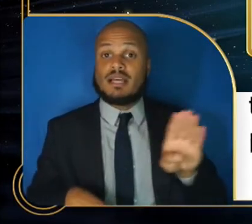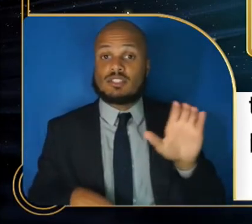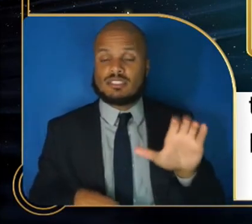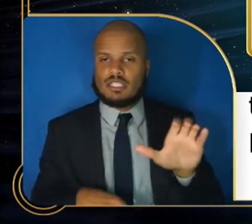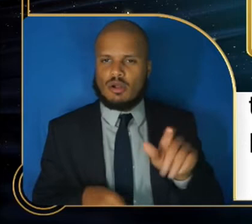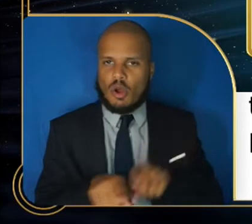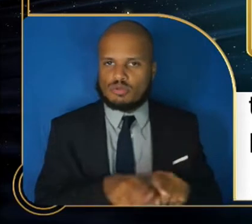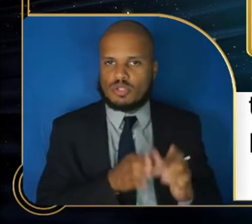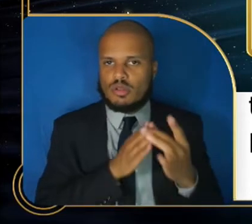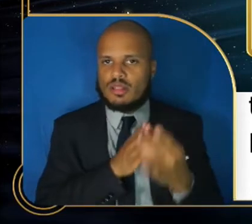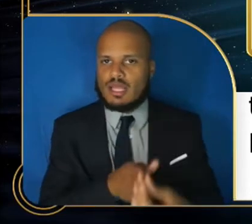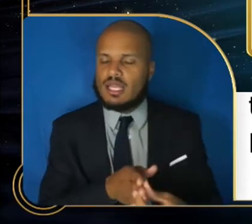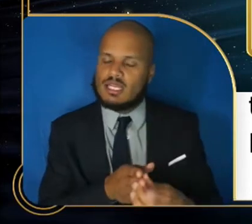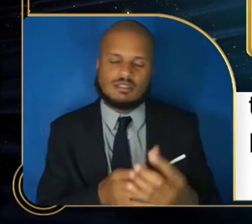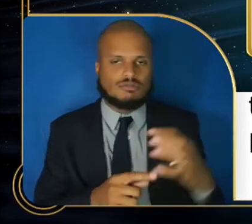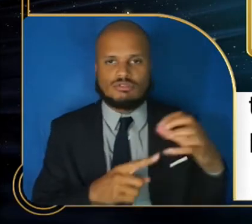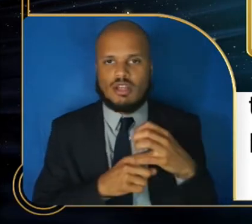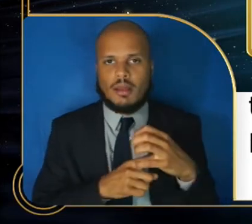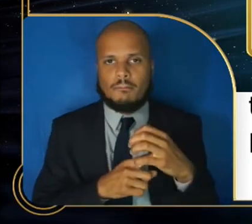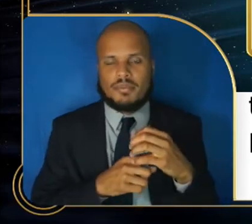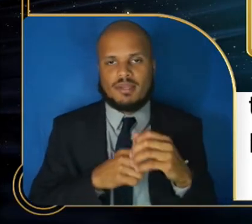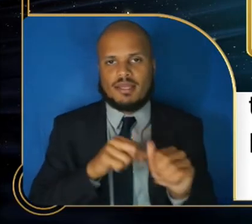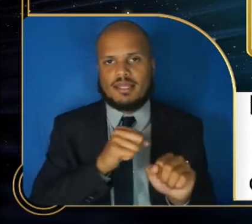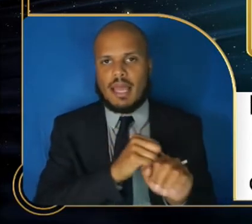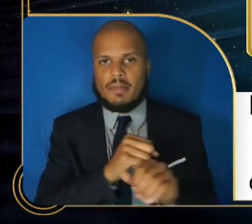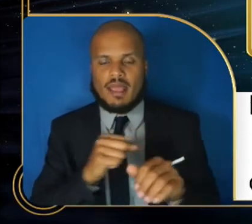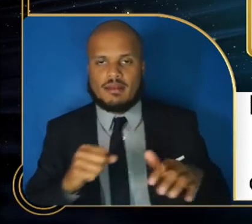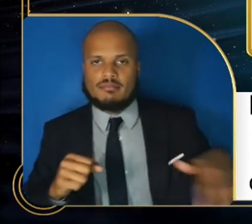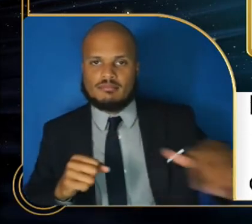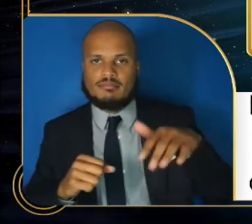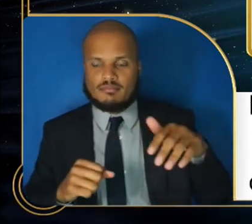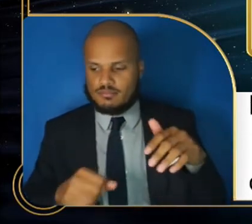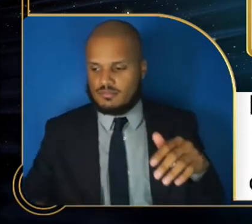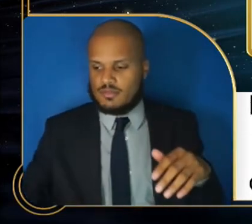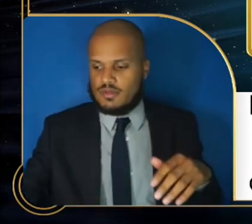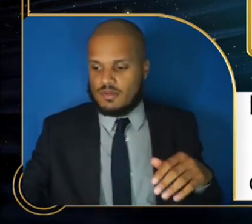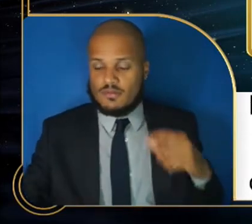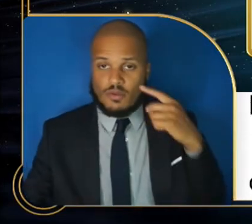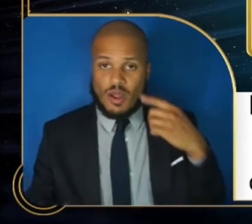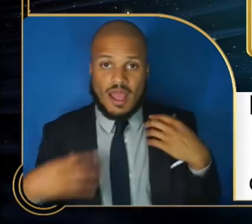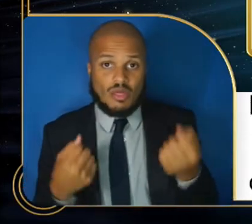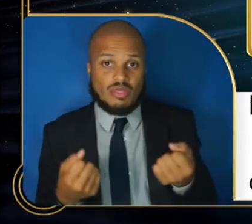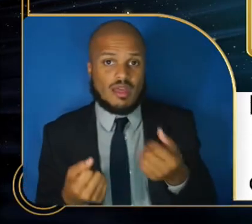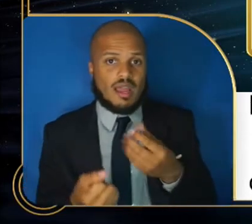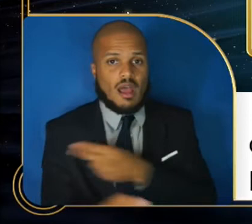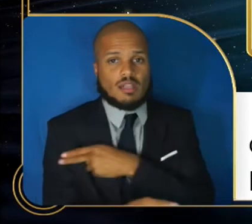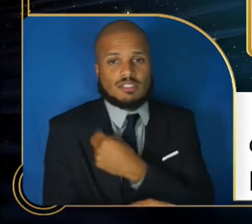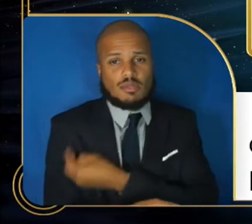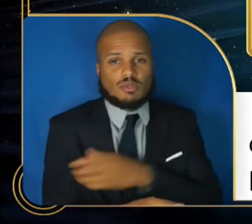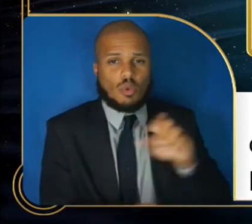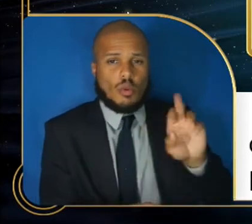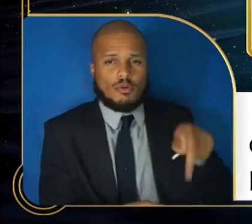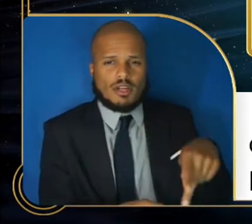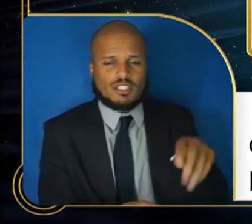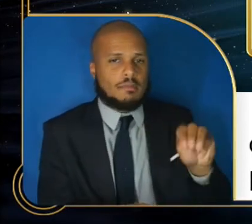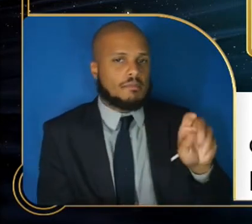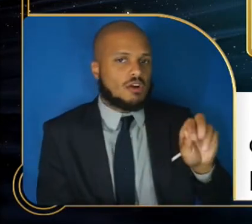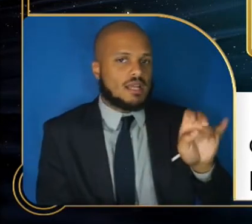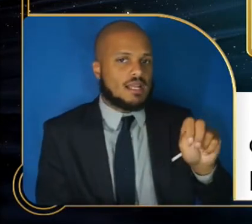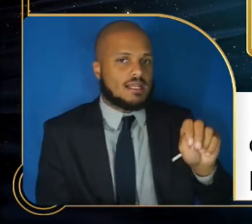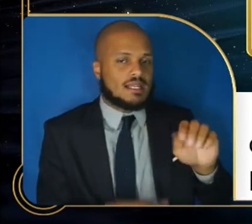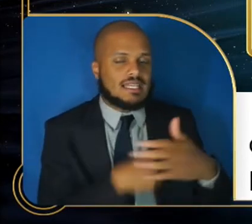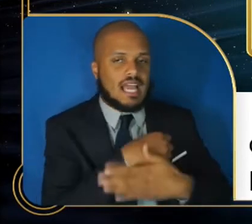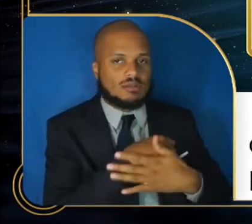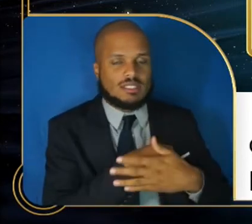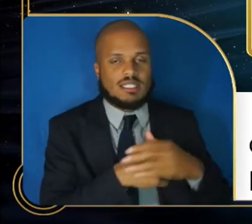a fierce campaign around the case of the Health and Hospitals Corporation of Marion County, Indiana